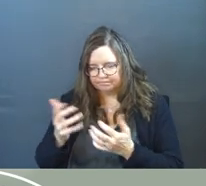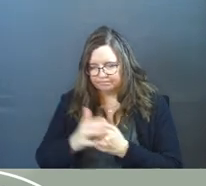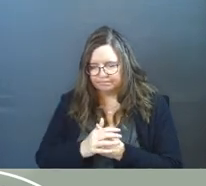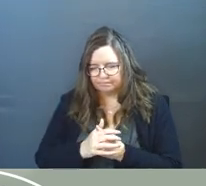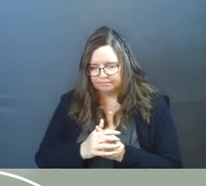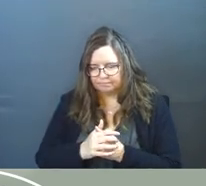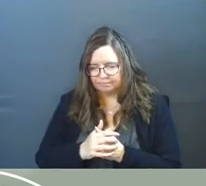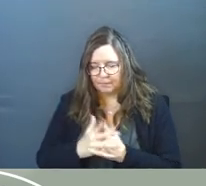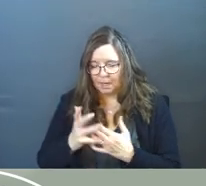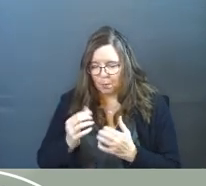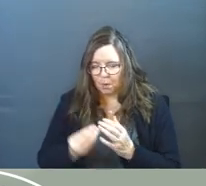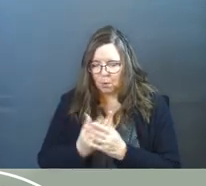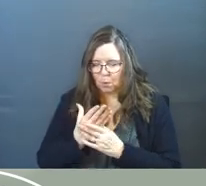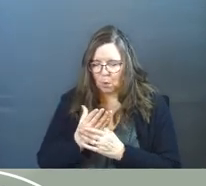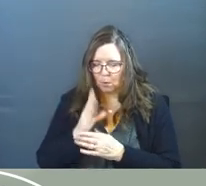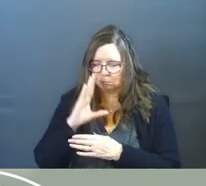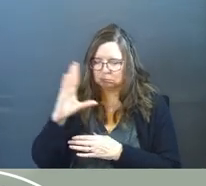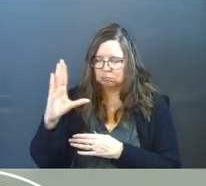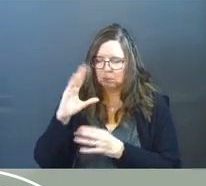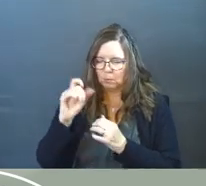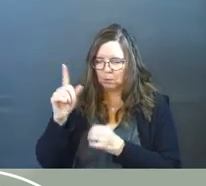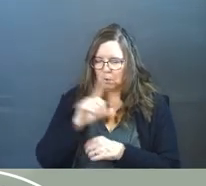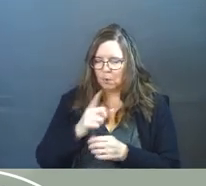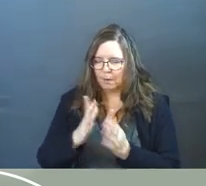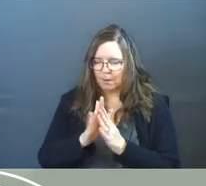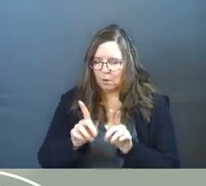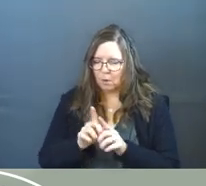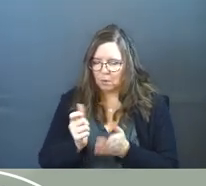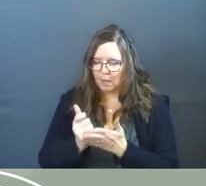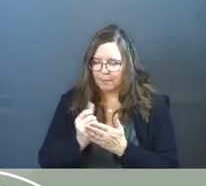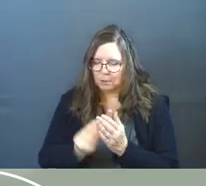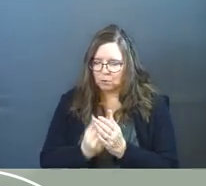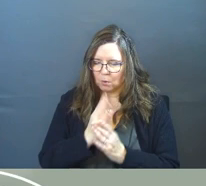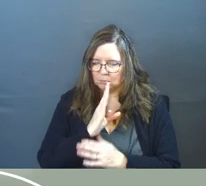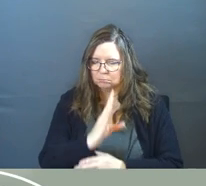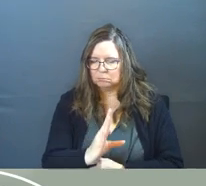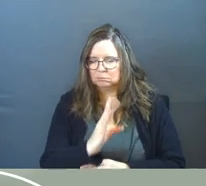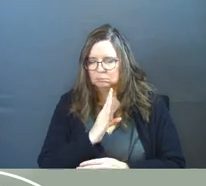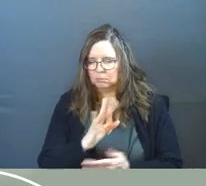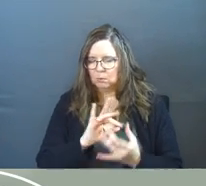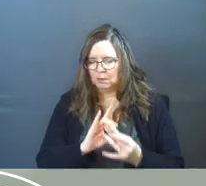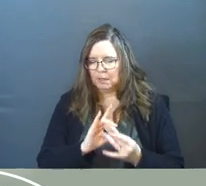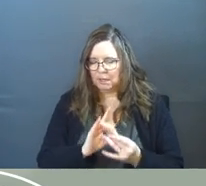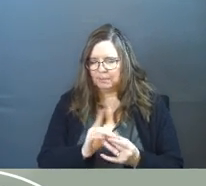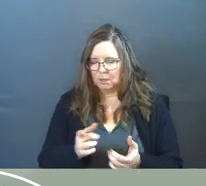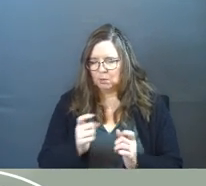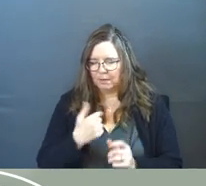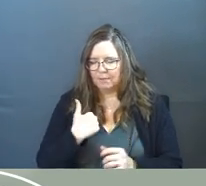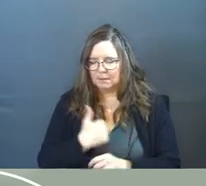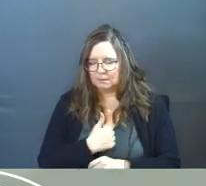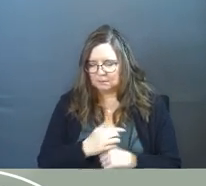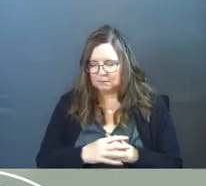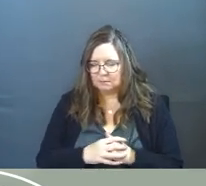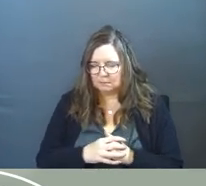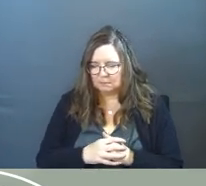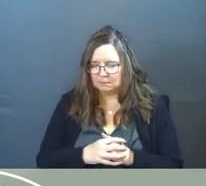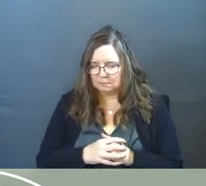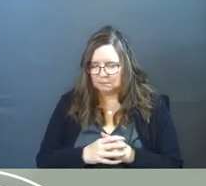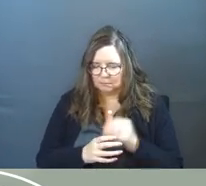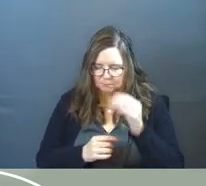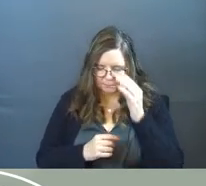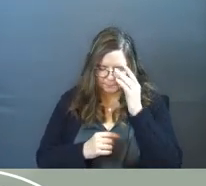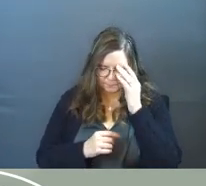And God, while I want to grow in that vertical way with you, Lord, I pray that you'd also help us all grow in these horizontal relationships that you gave us.